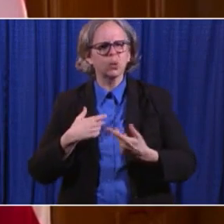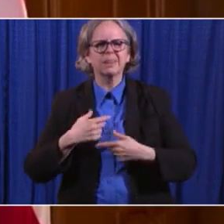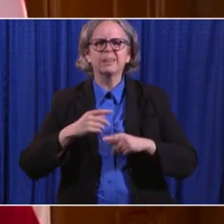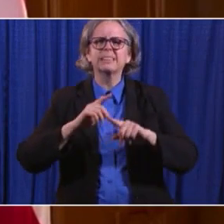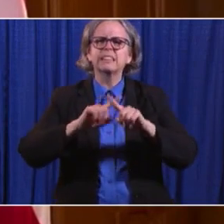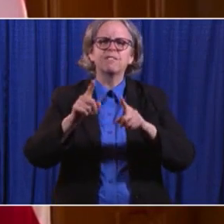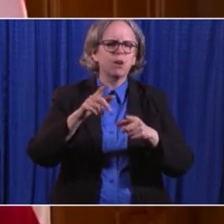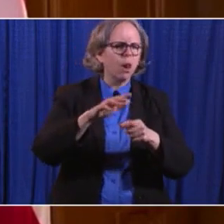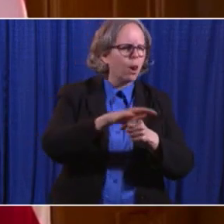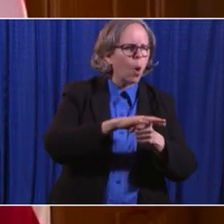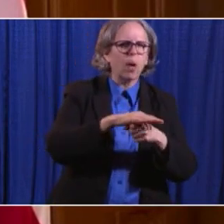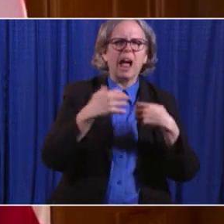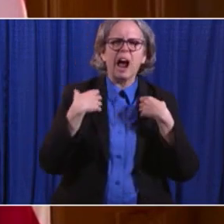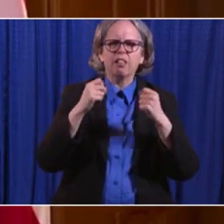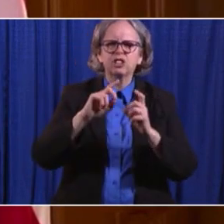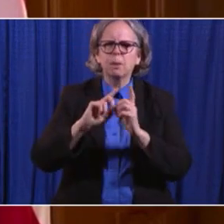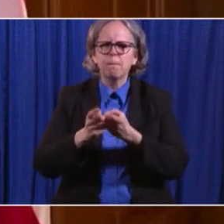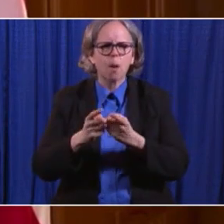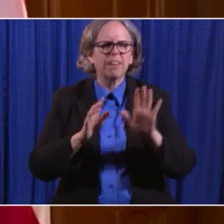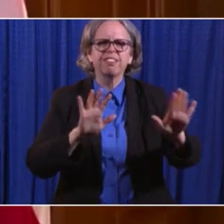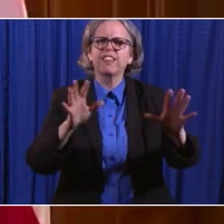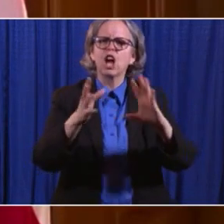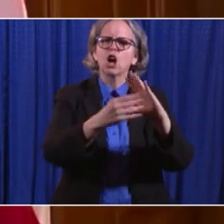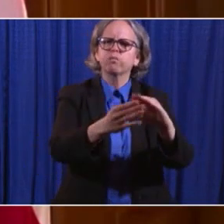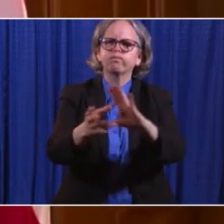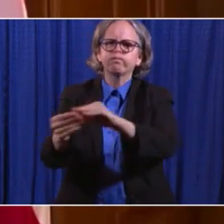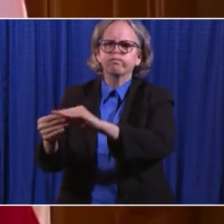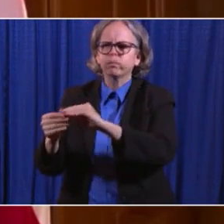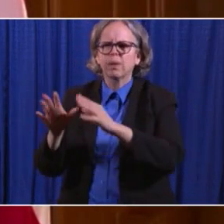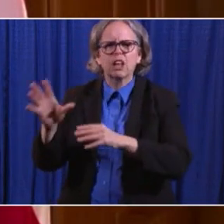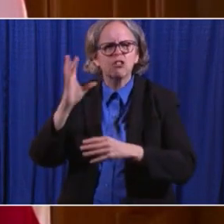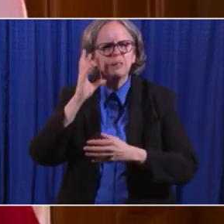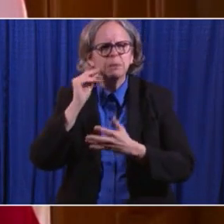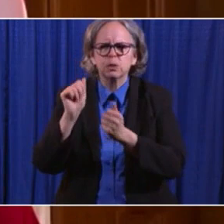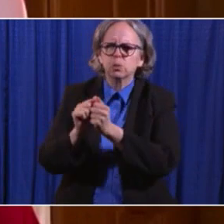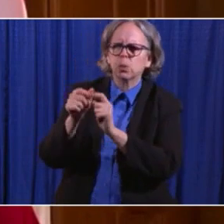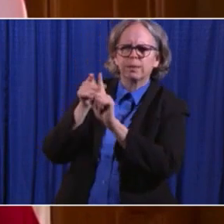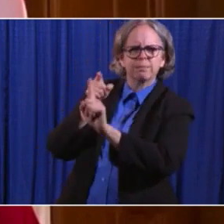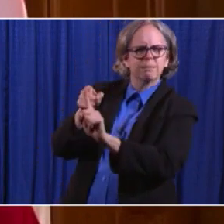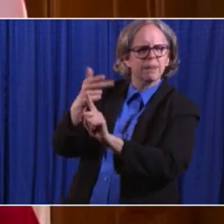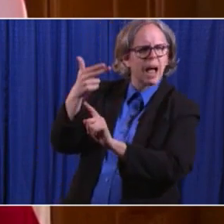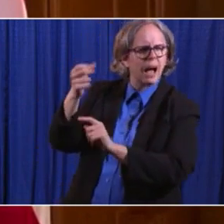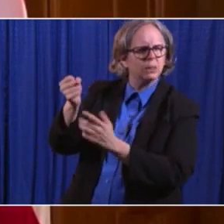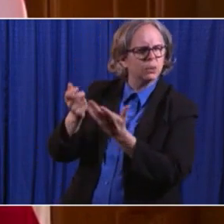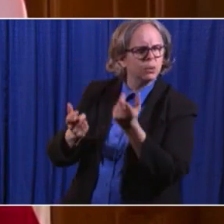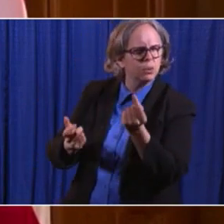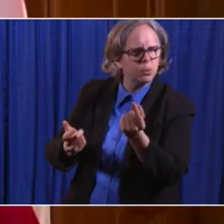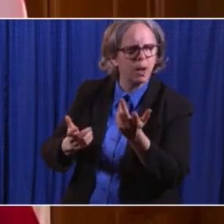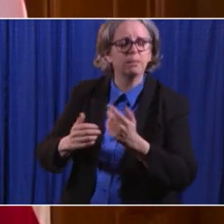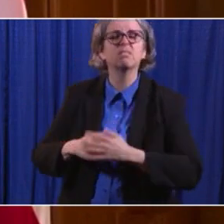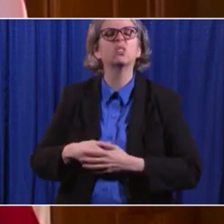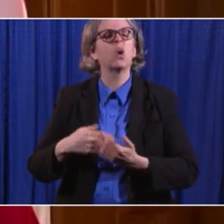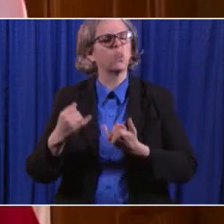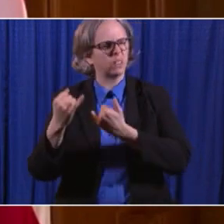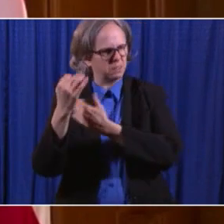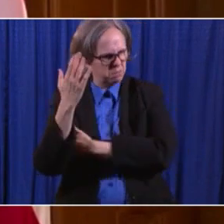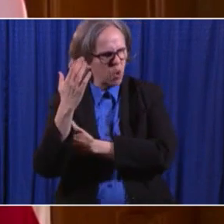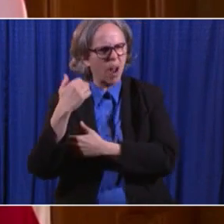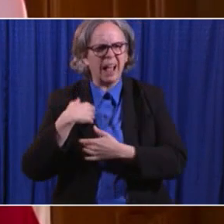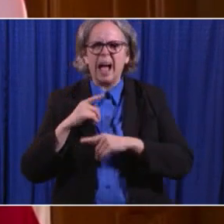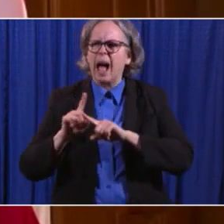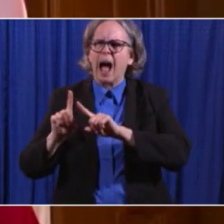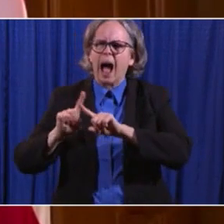is talking. But I asked them to reach out to their local schools in regard to